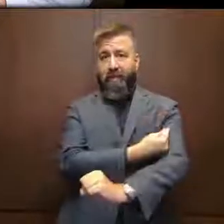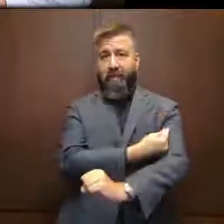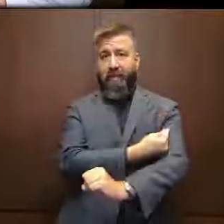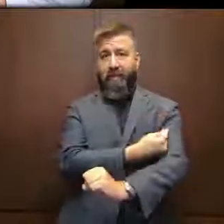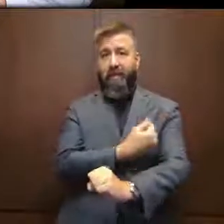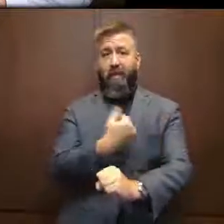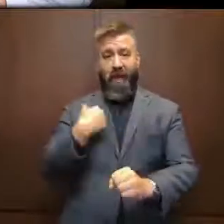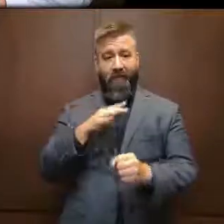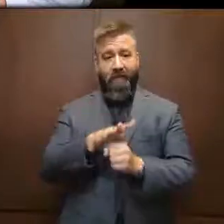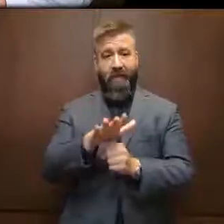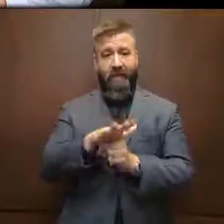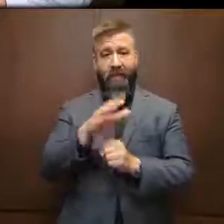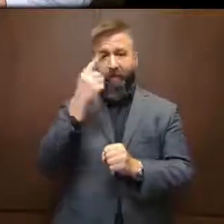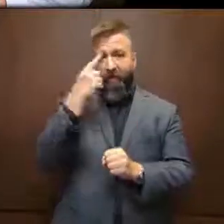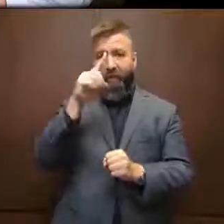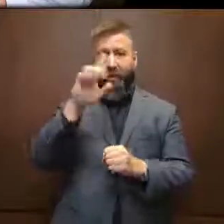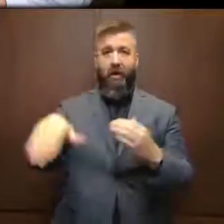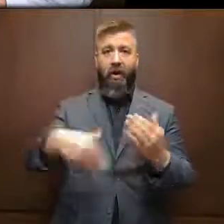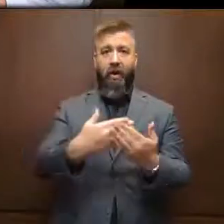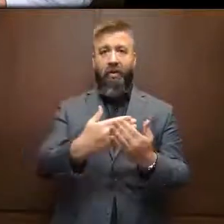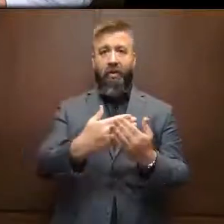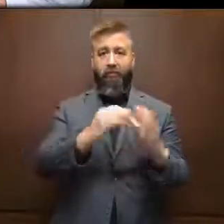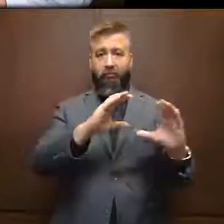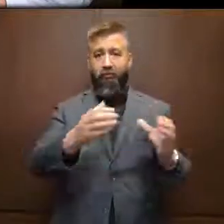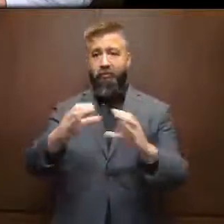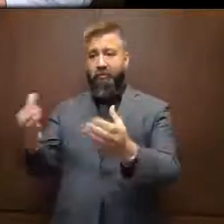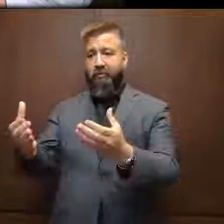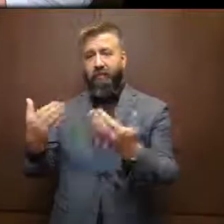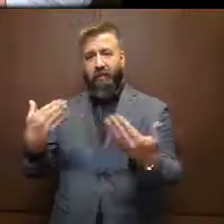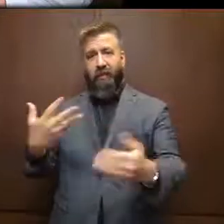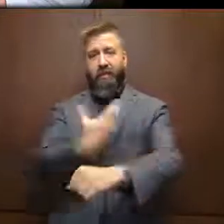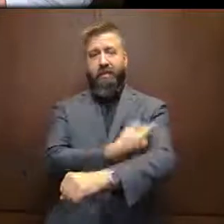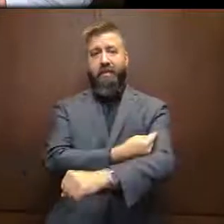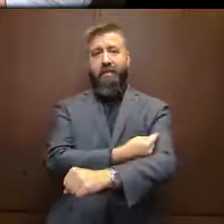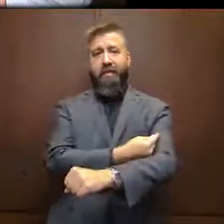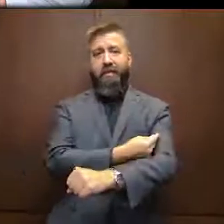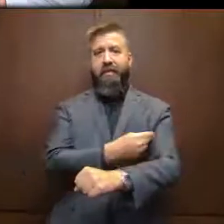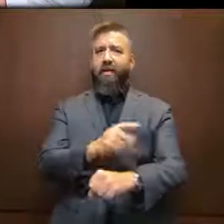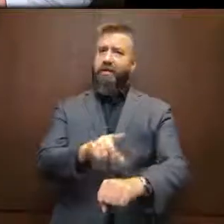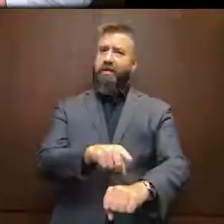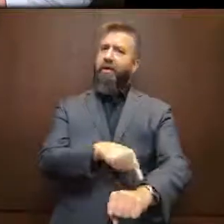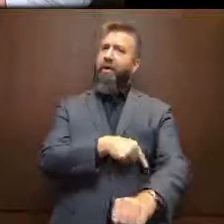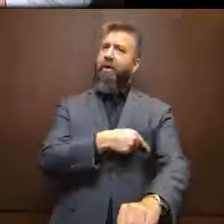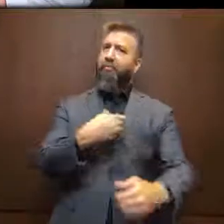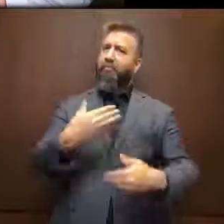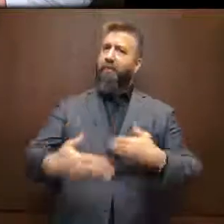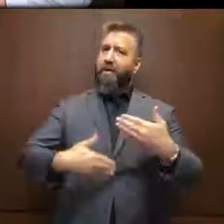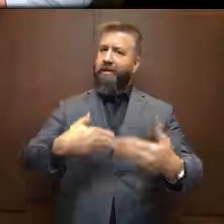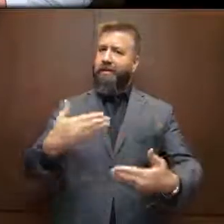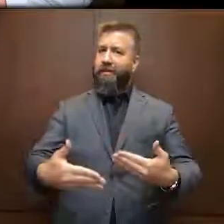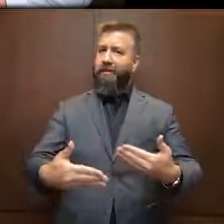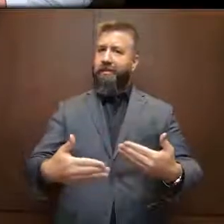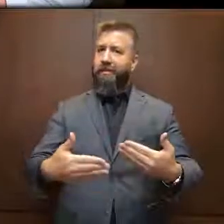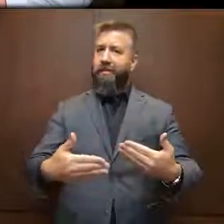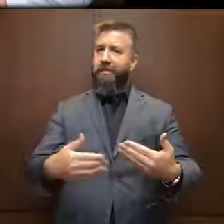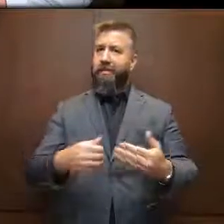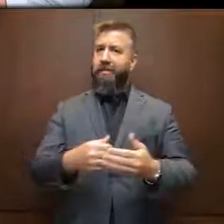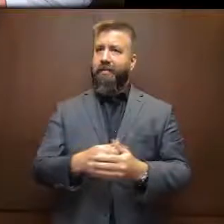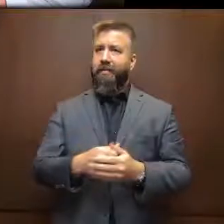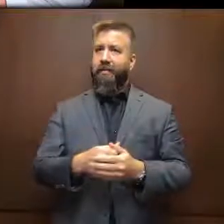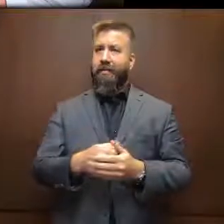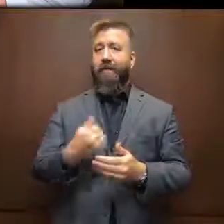enough vaccine for all the entities to be vaccinating, this is a lengthy process to be able to get to.